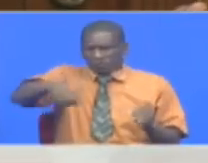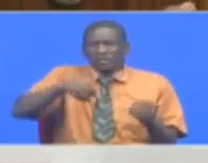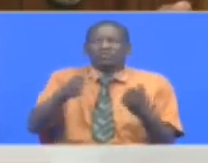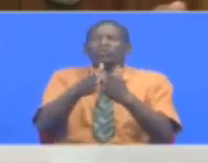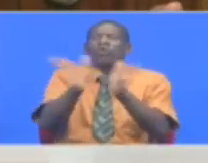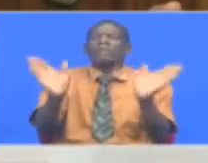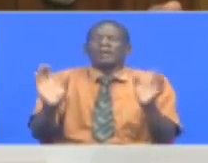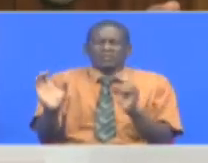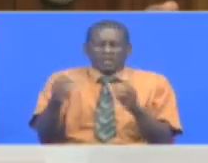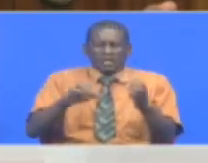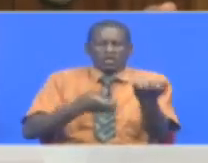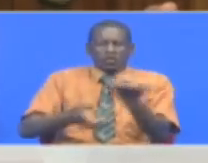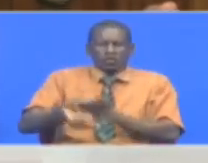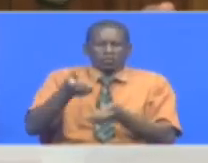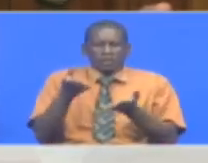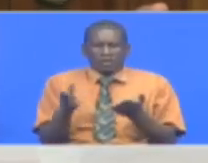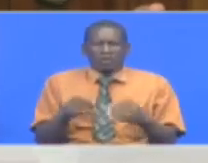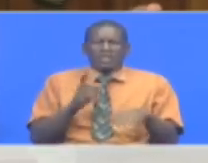up